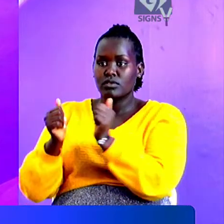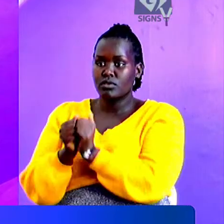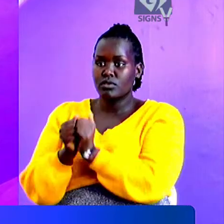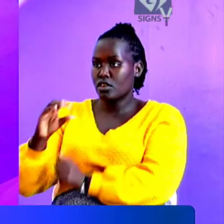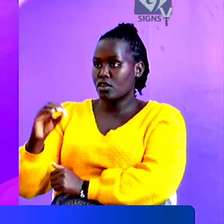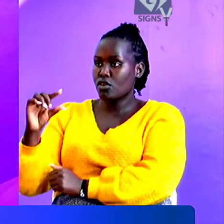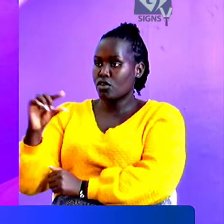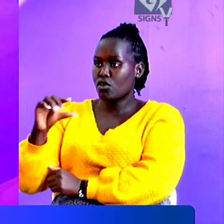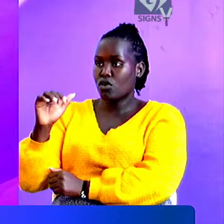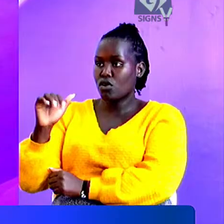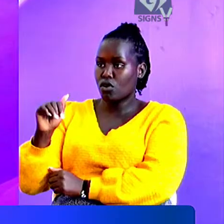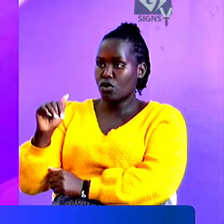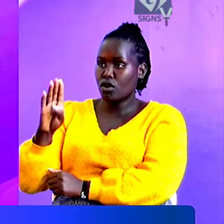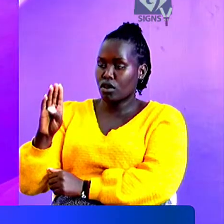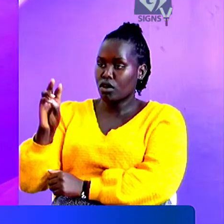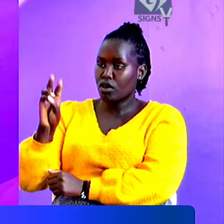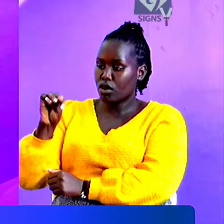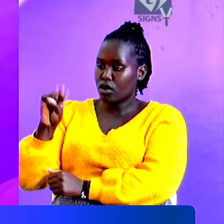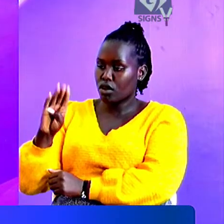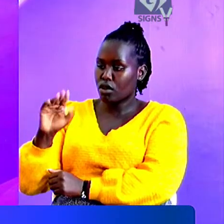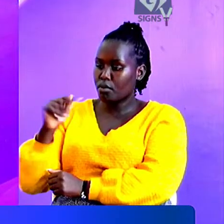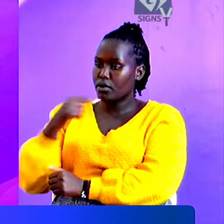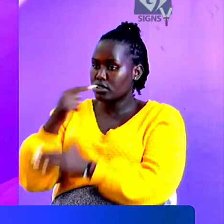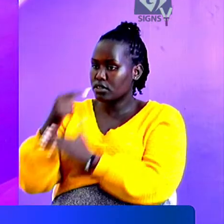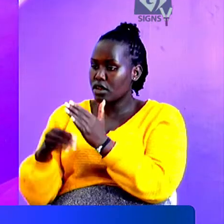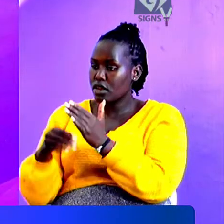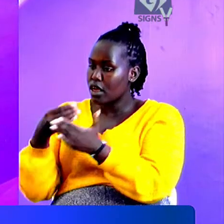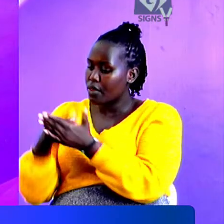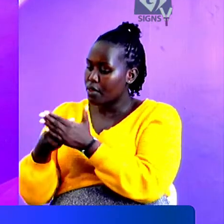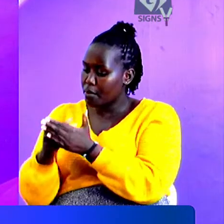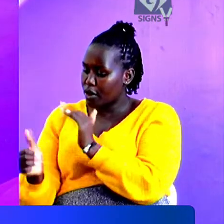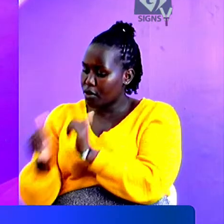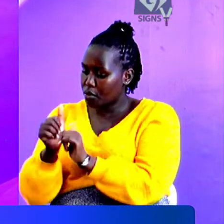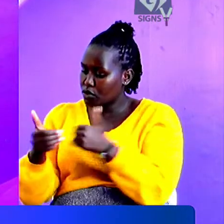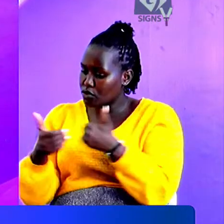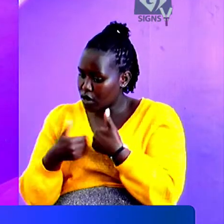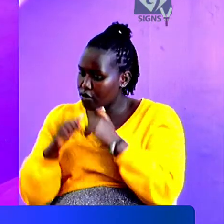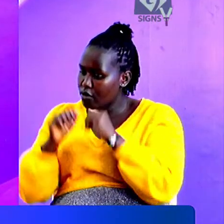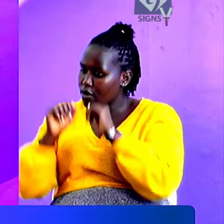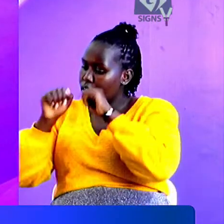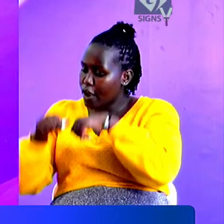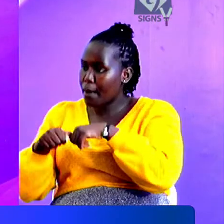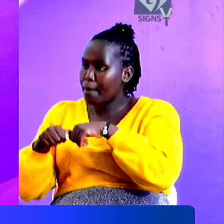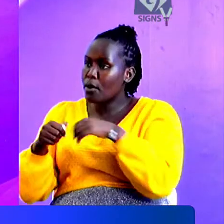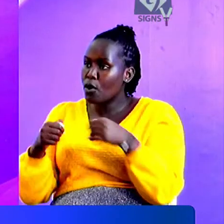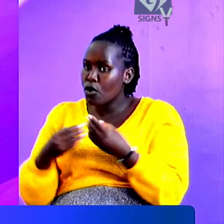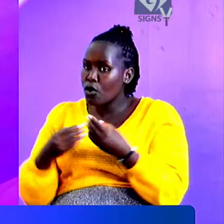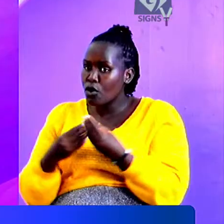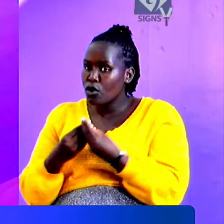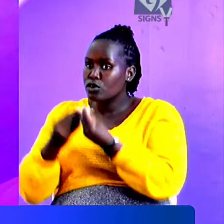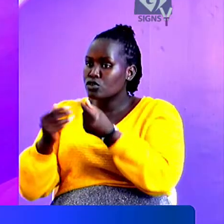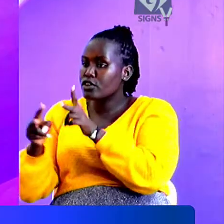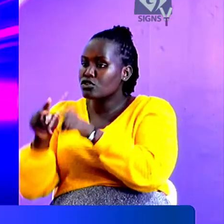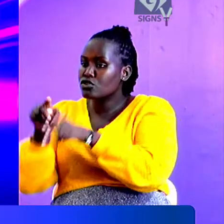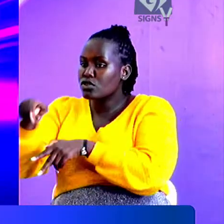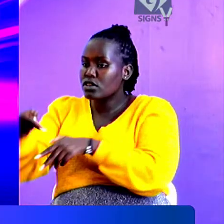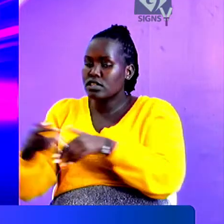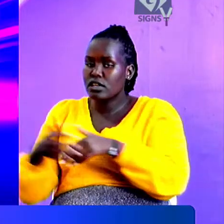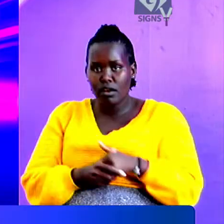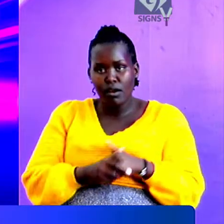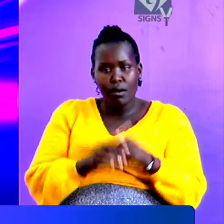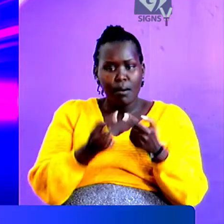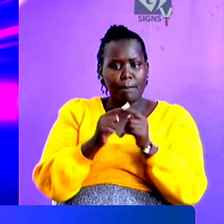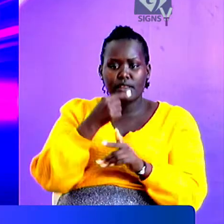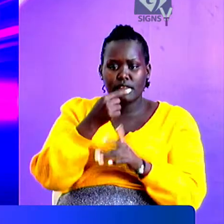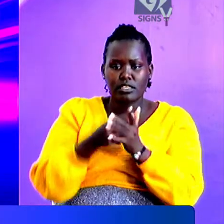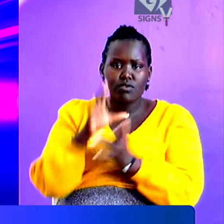Yes, yes. And they say the money we have Yeah. is not able to sort 22,000. But they said per they child. were misquoted and they were